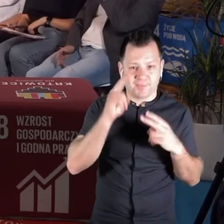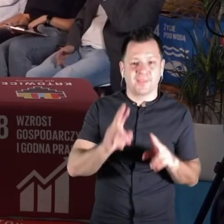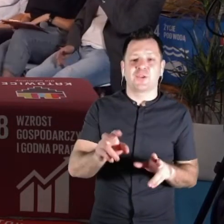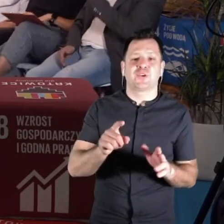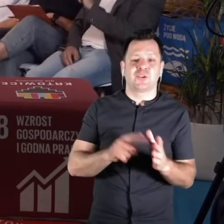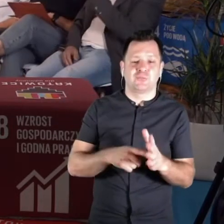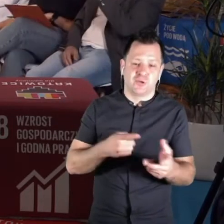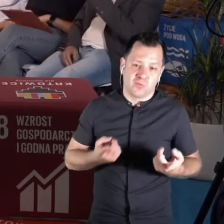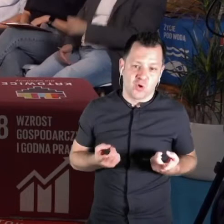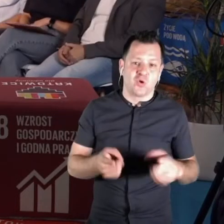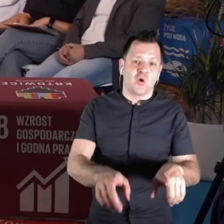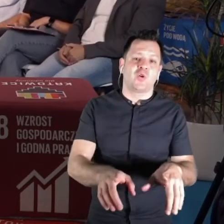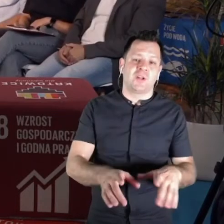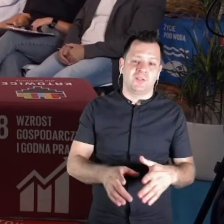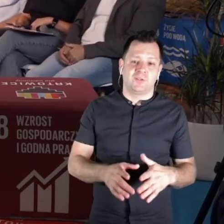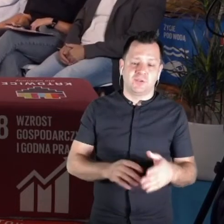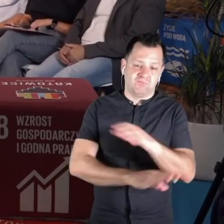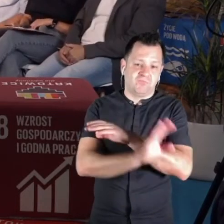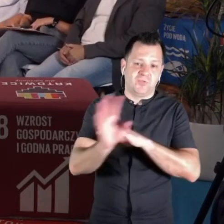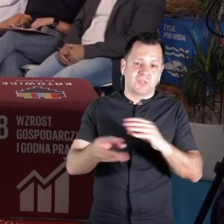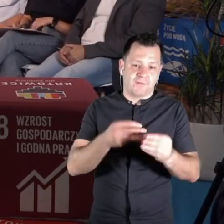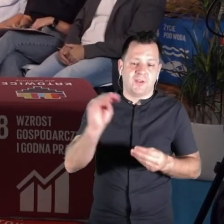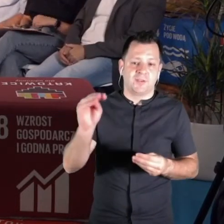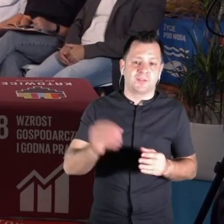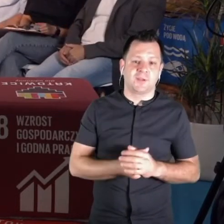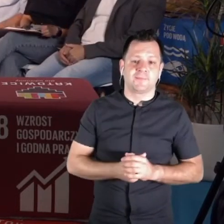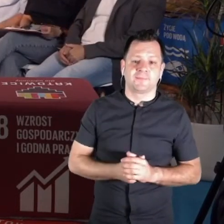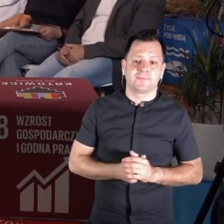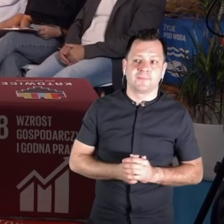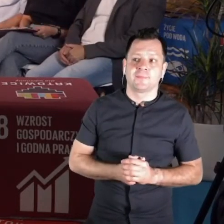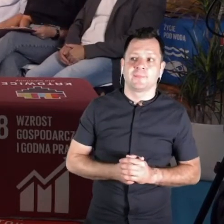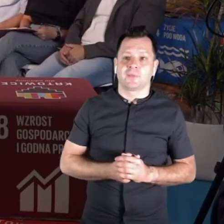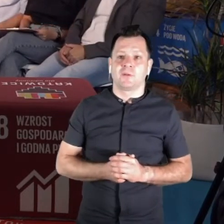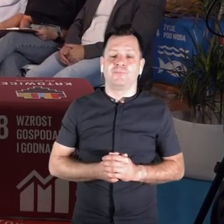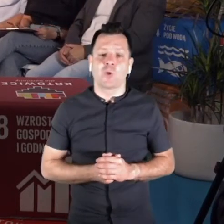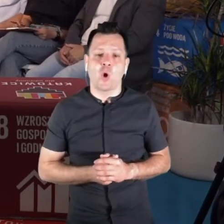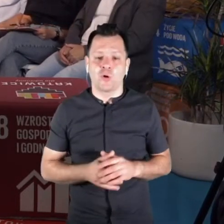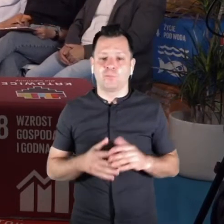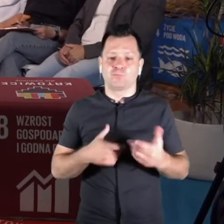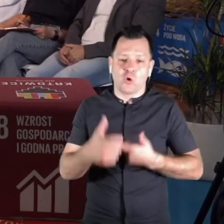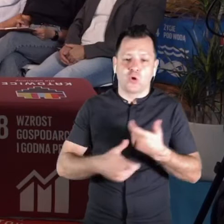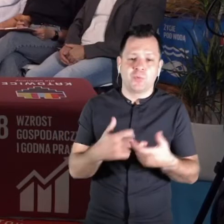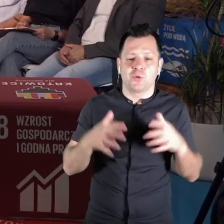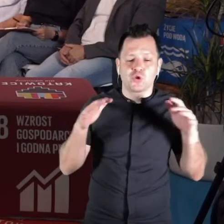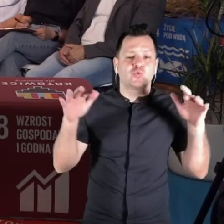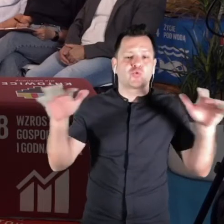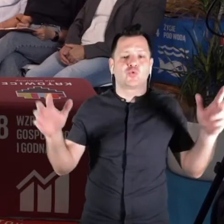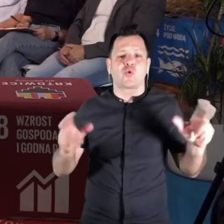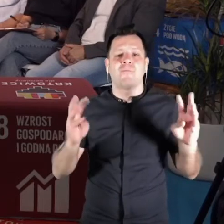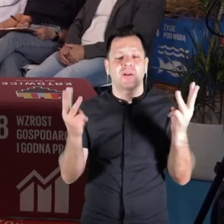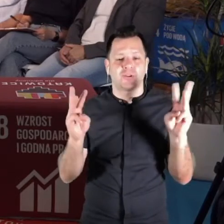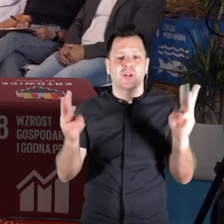workshops, a lot of design thinking as well on identifying ideas, precising